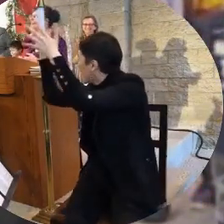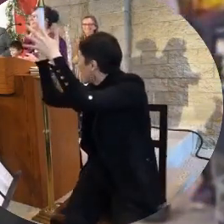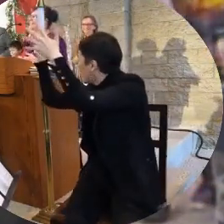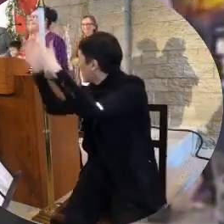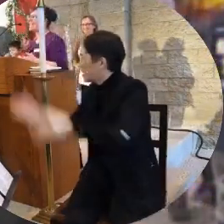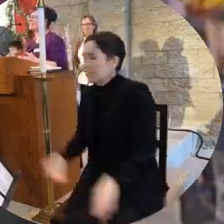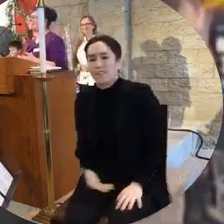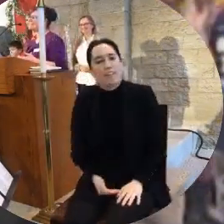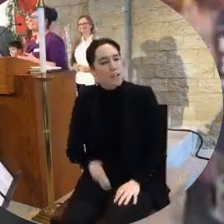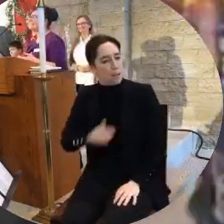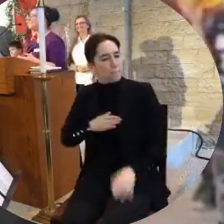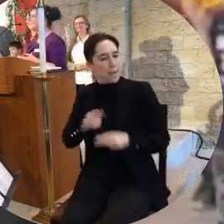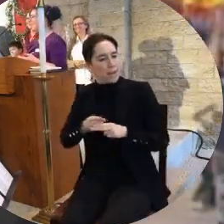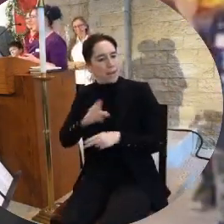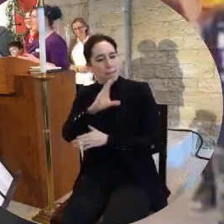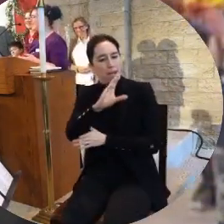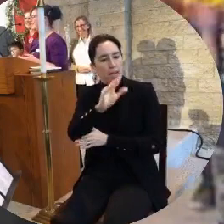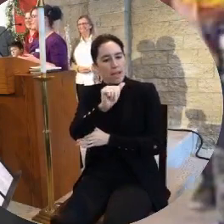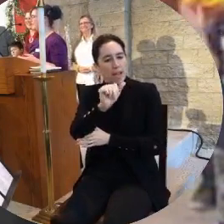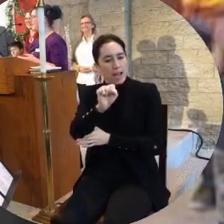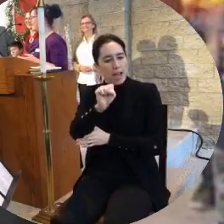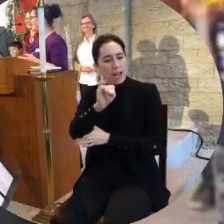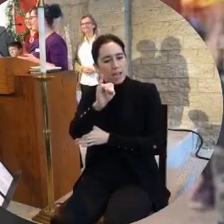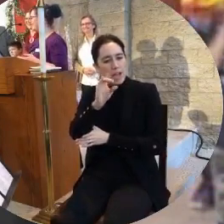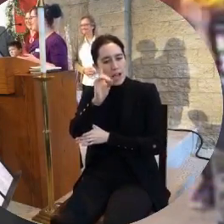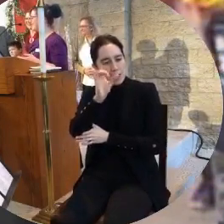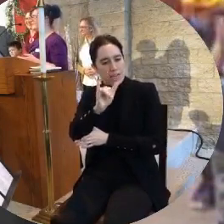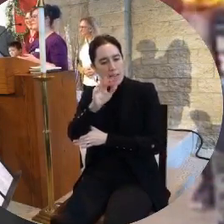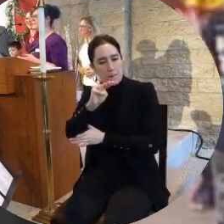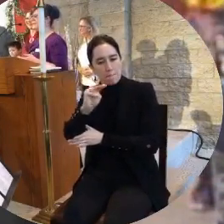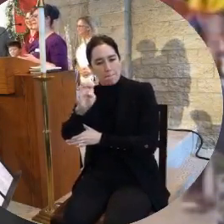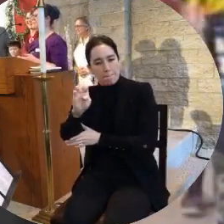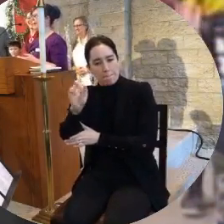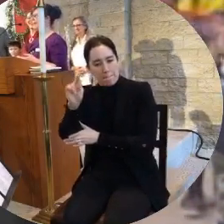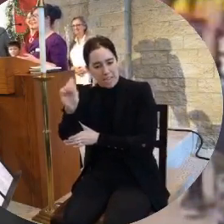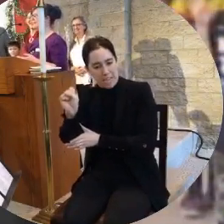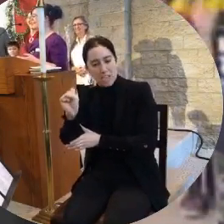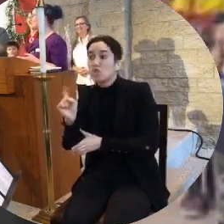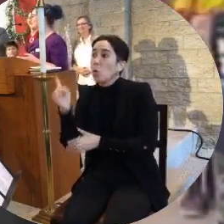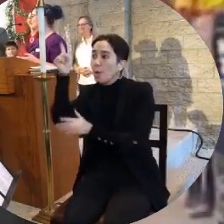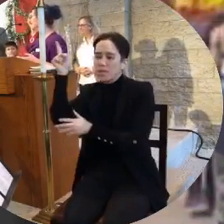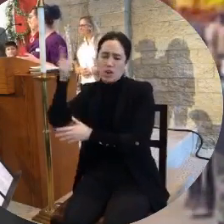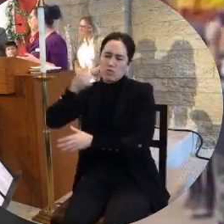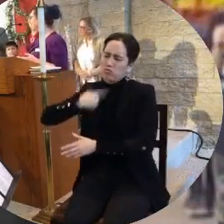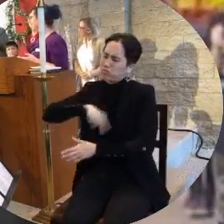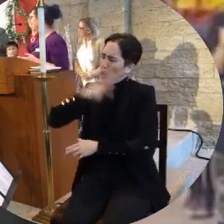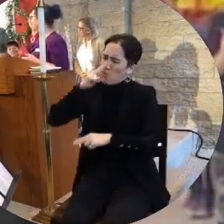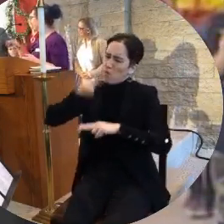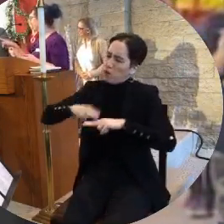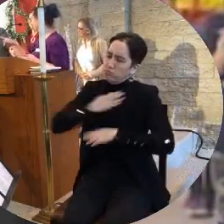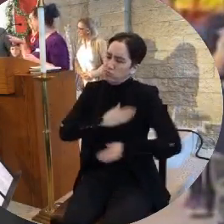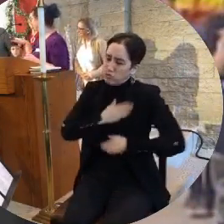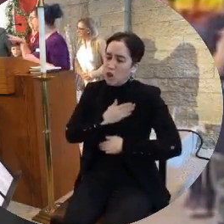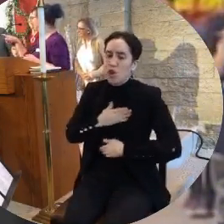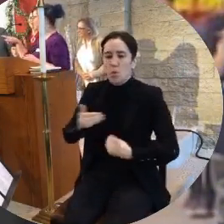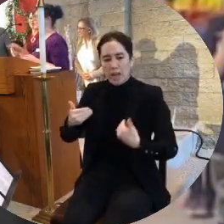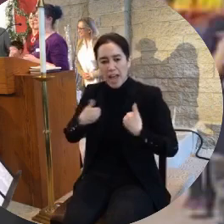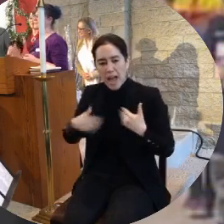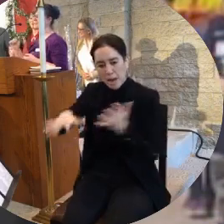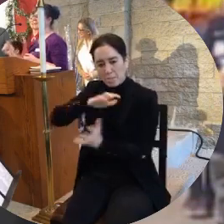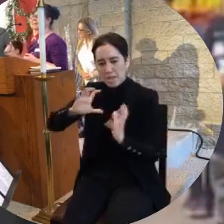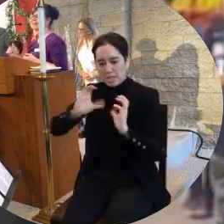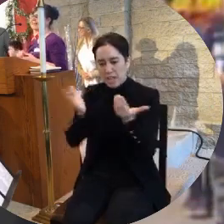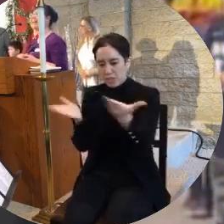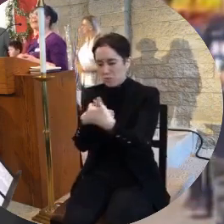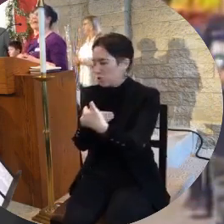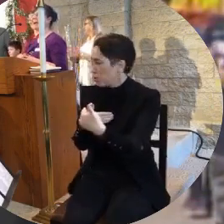My name is Cassidy Meeks, and we had a great time upstairs. We did a combined classroom, so yay to these two volunteers for